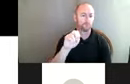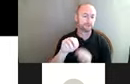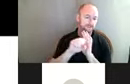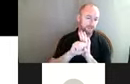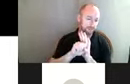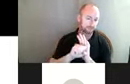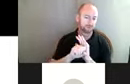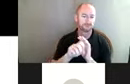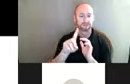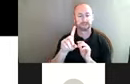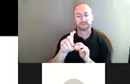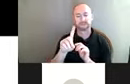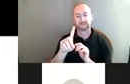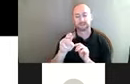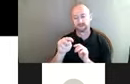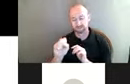DEMs from,